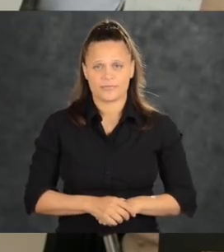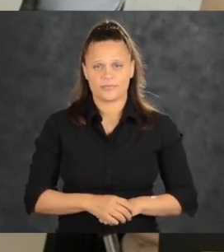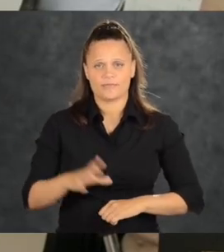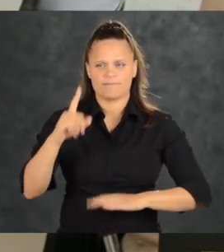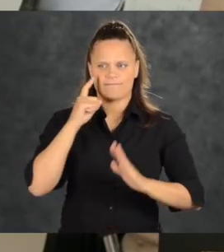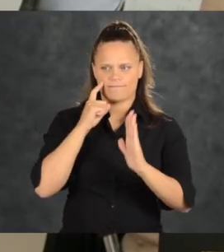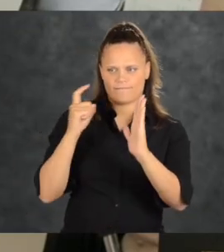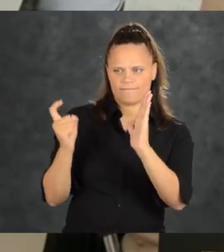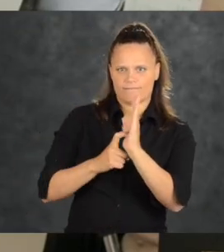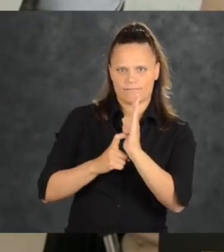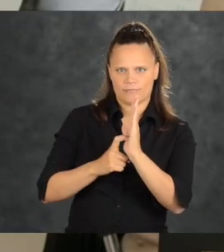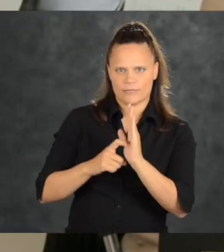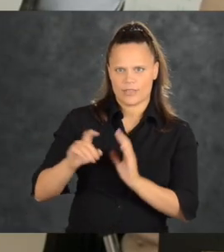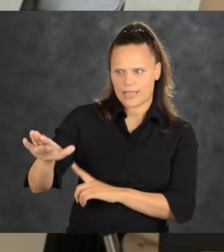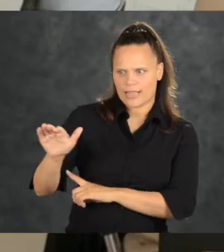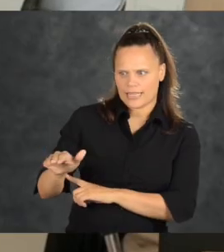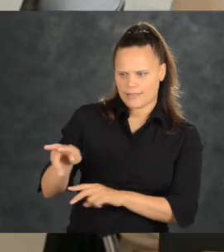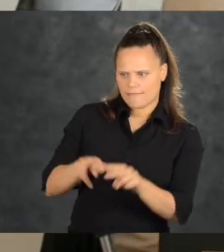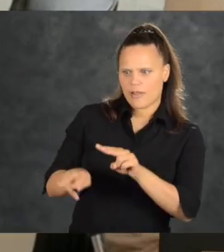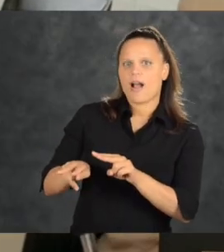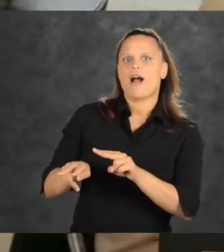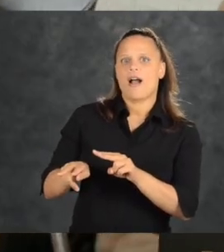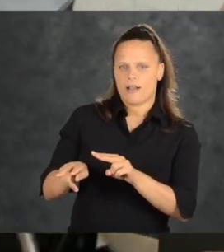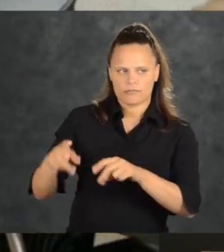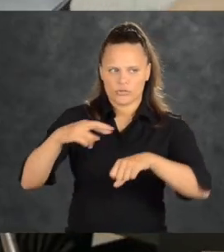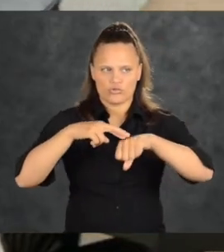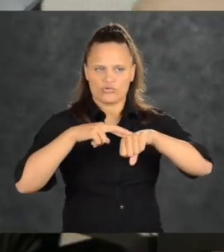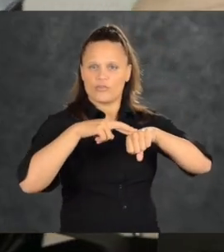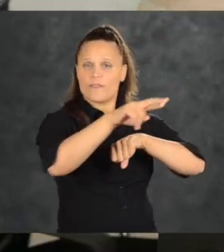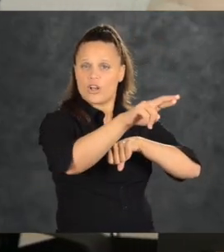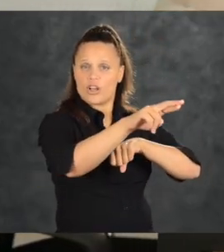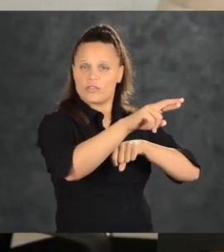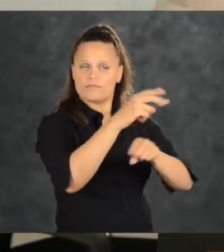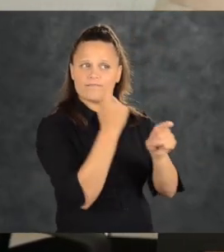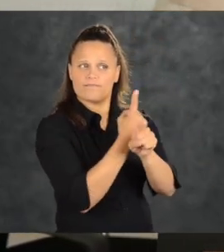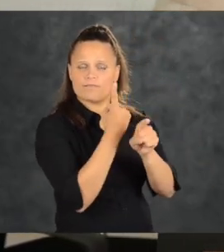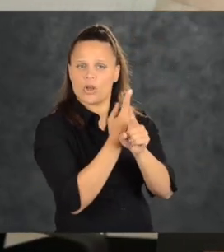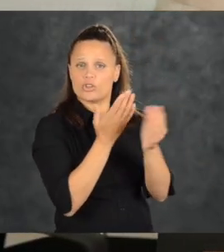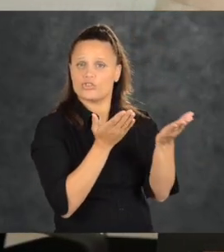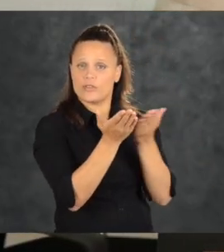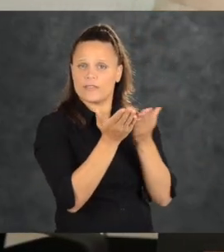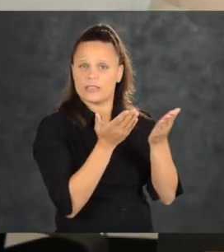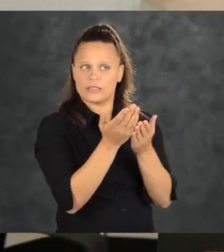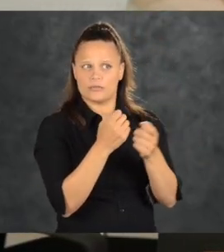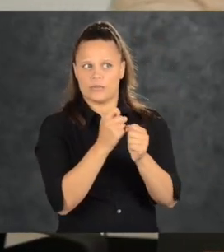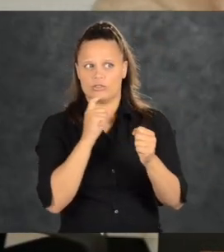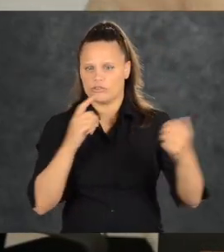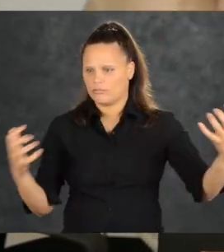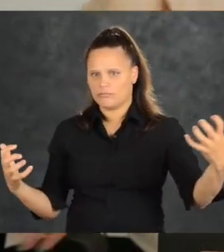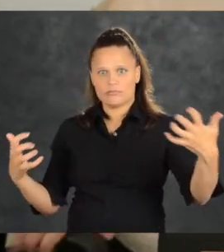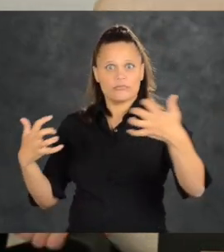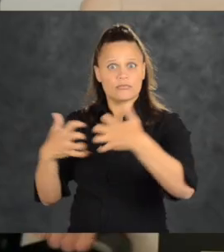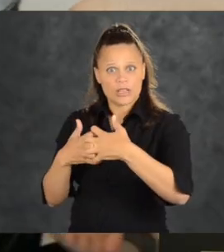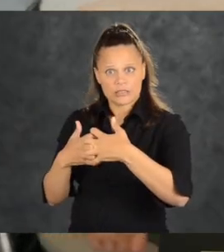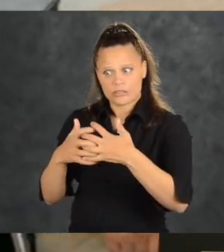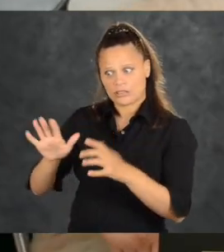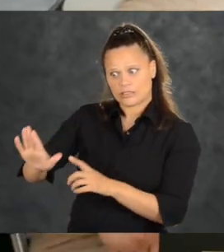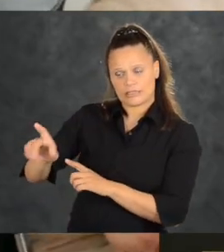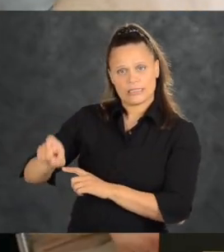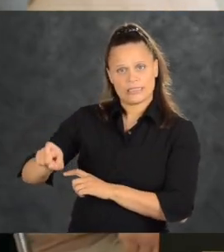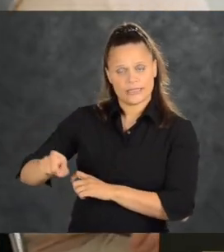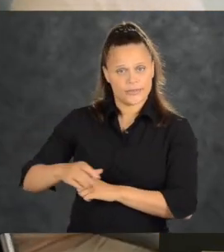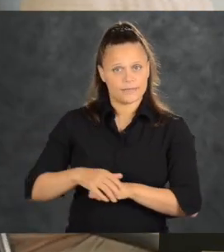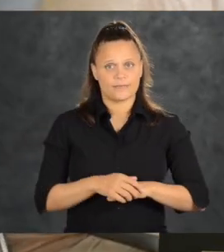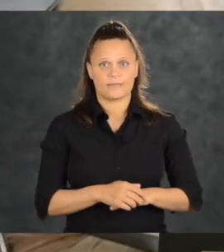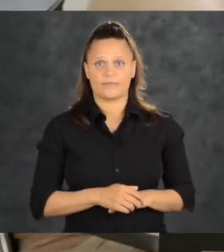individuals with varying levels of disabilities a better chance to access state government jobs. Instead of going through the usual examination process, candidates are appointed to